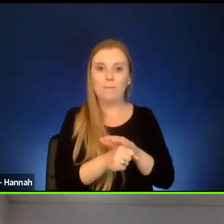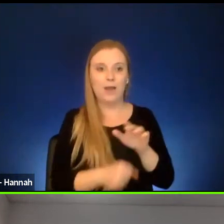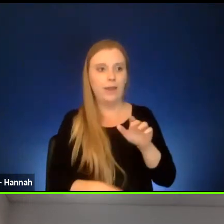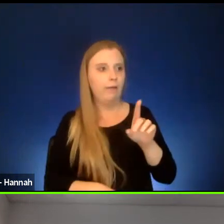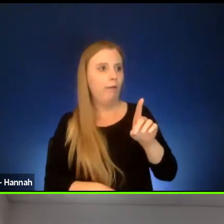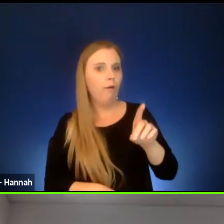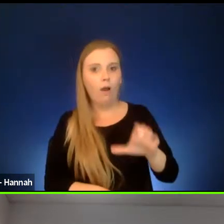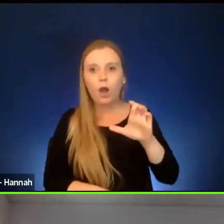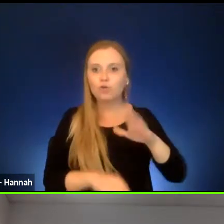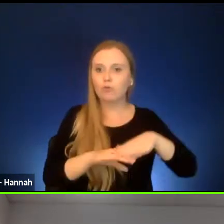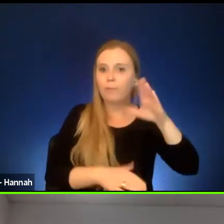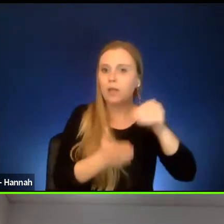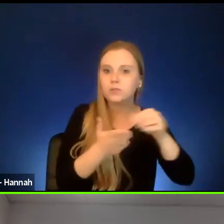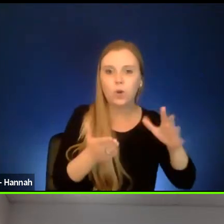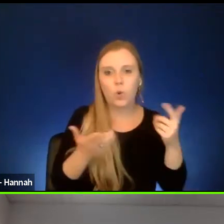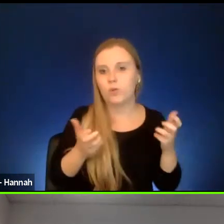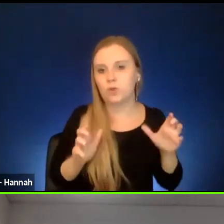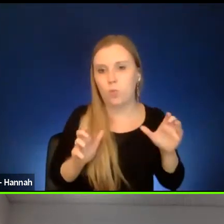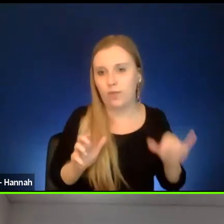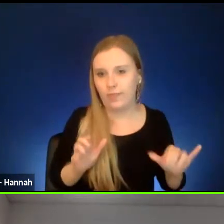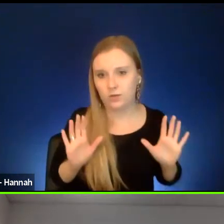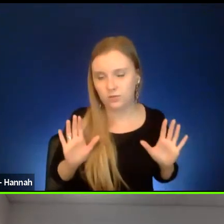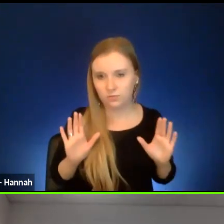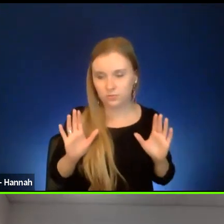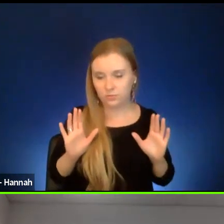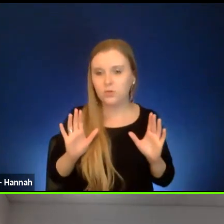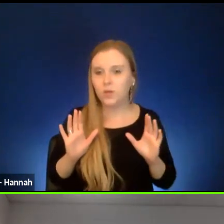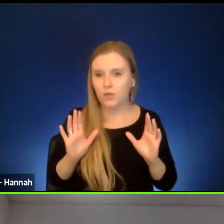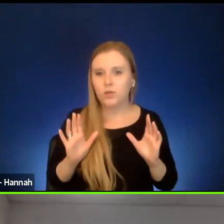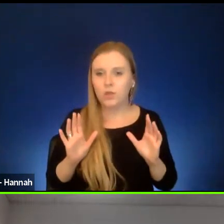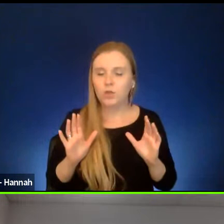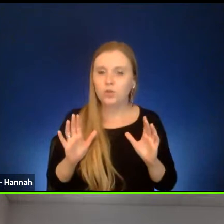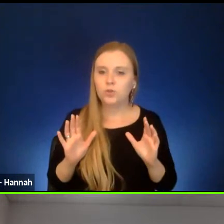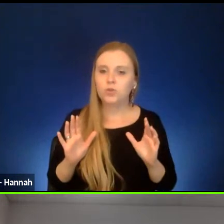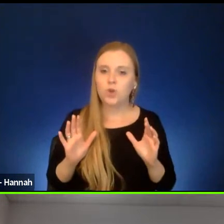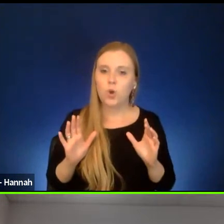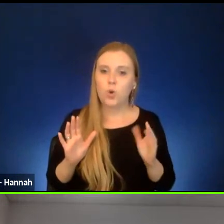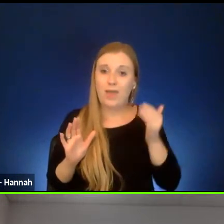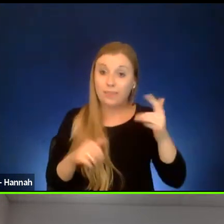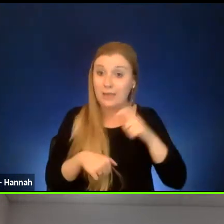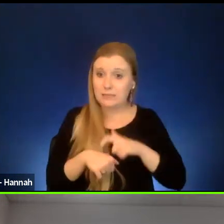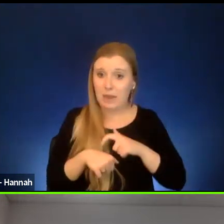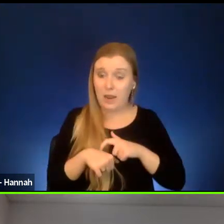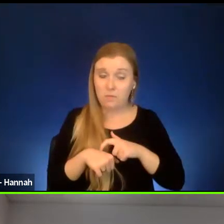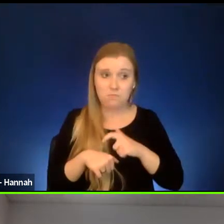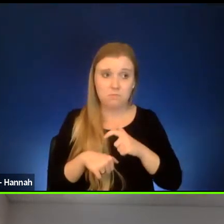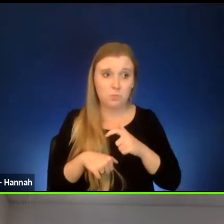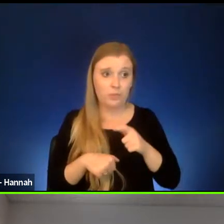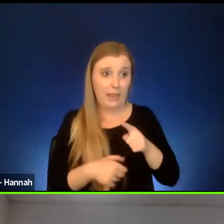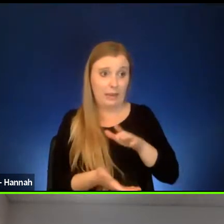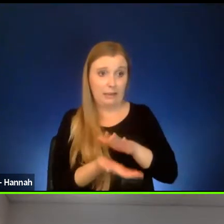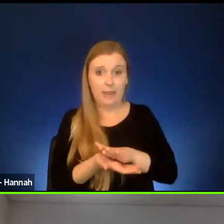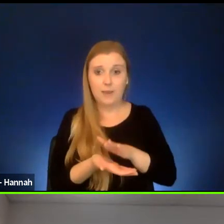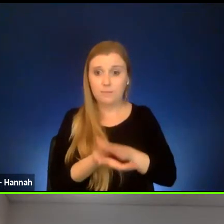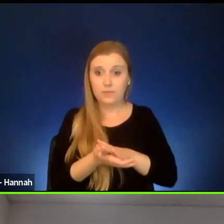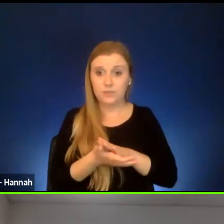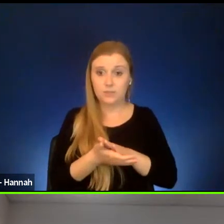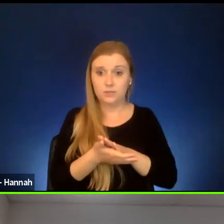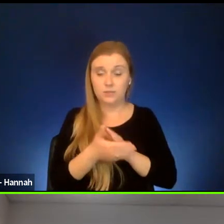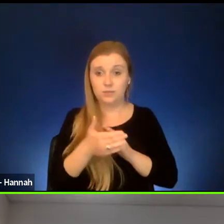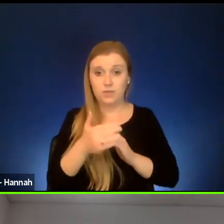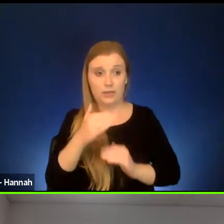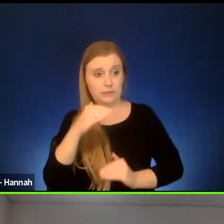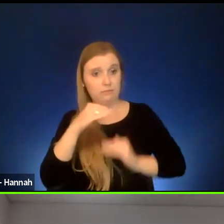plus scholars. And in that case, by the time the campus achieves that level of